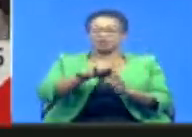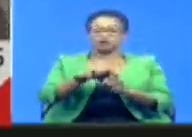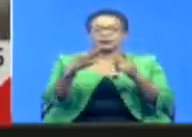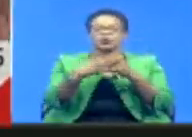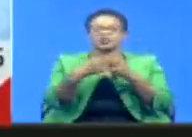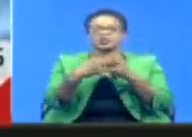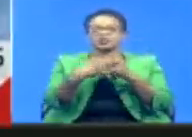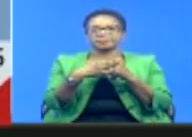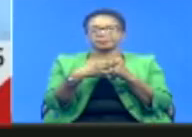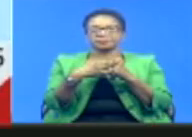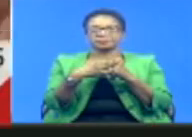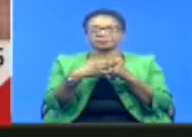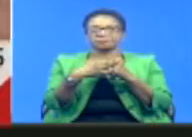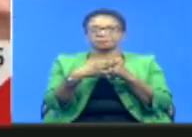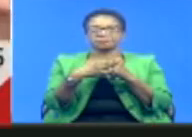duel.